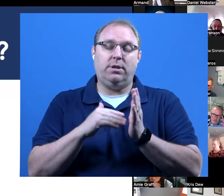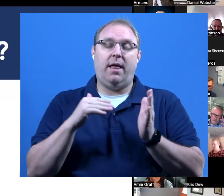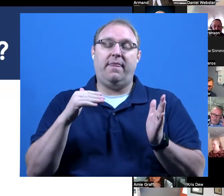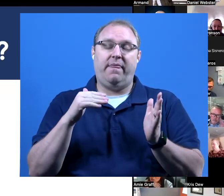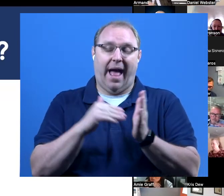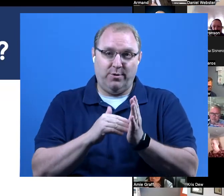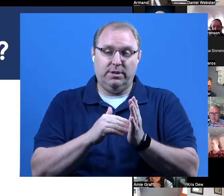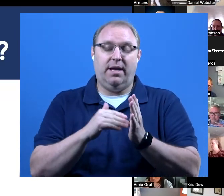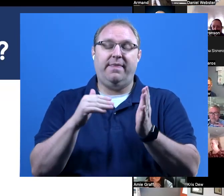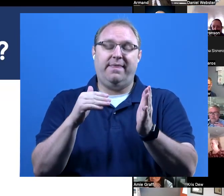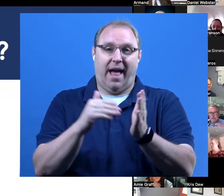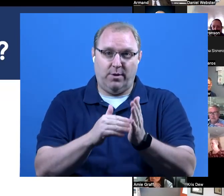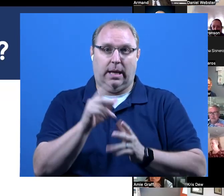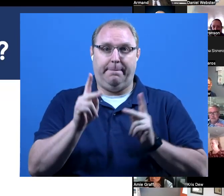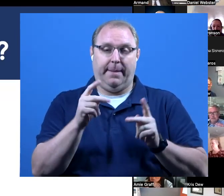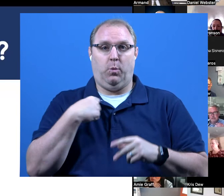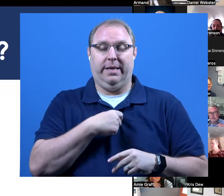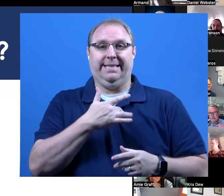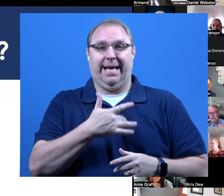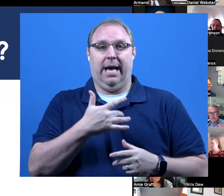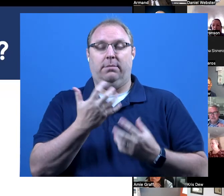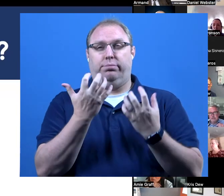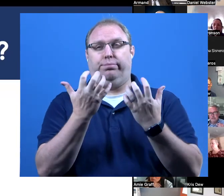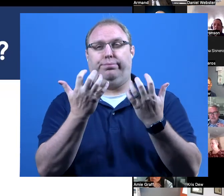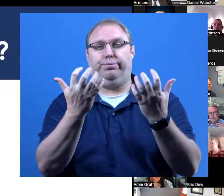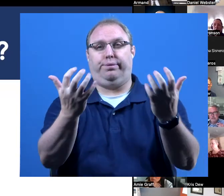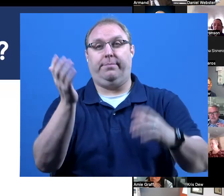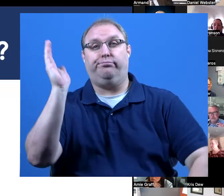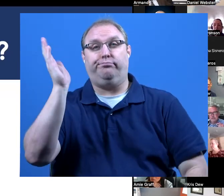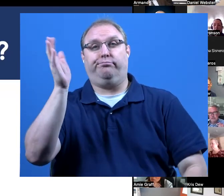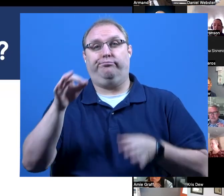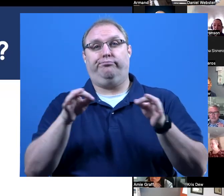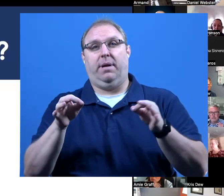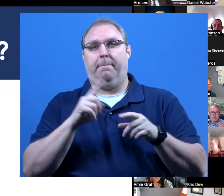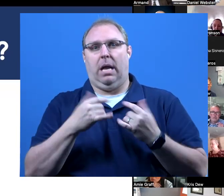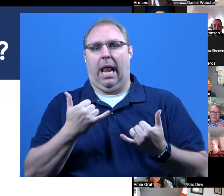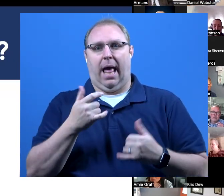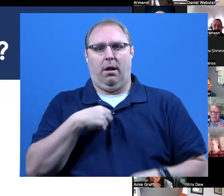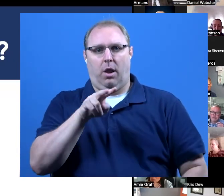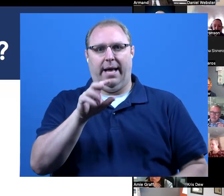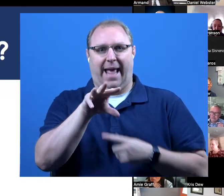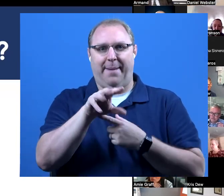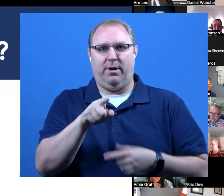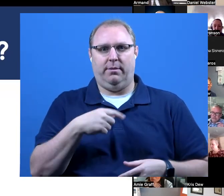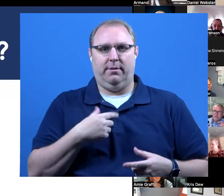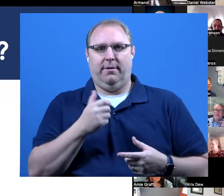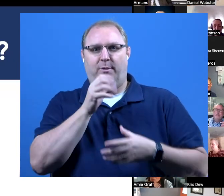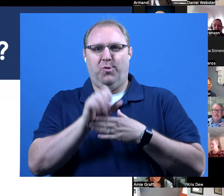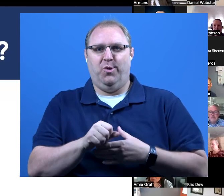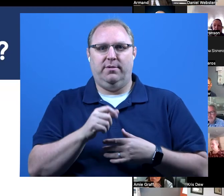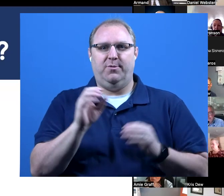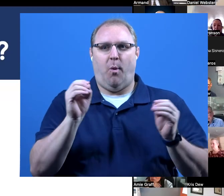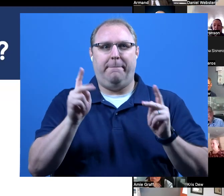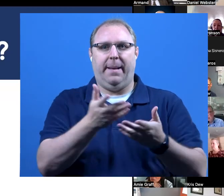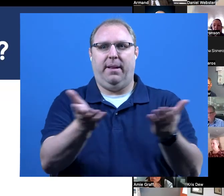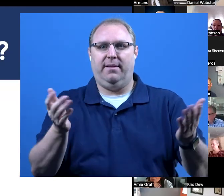appearance, and speech, awareness, motor skills, and other types of behavior concerns. And then, so we want you to fill